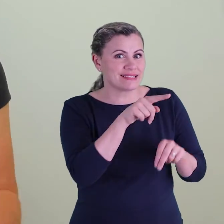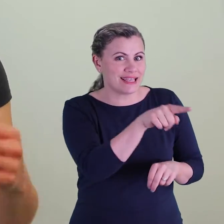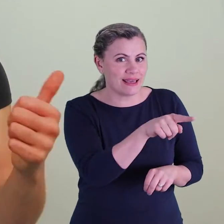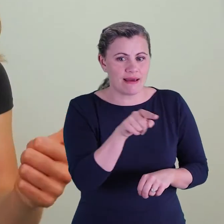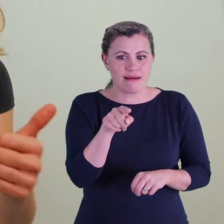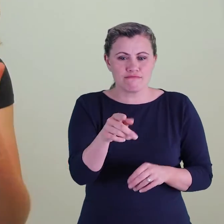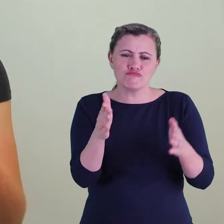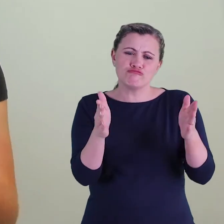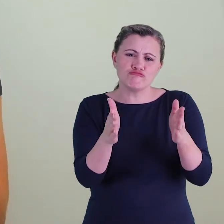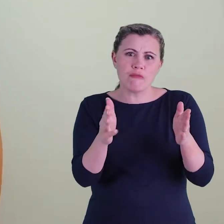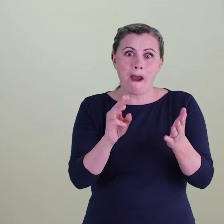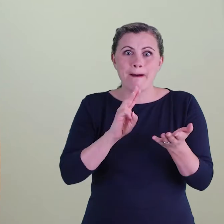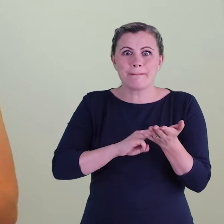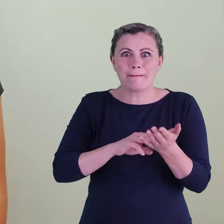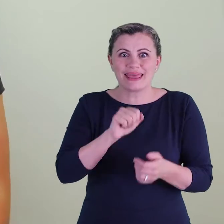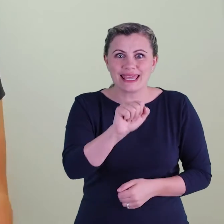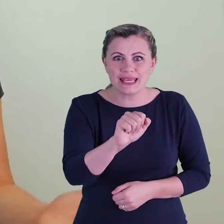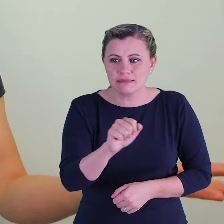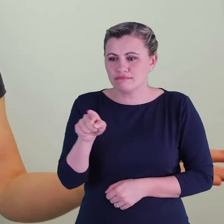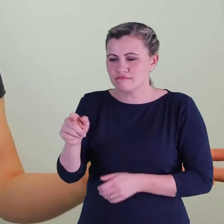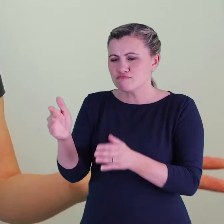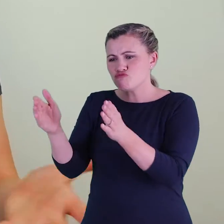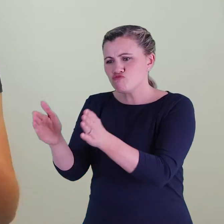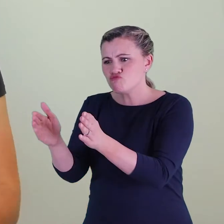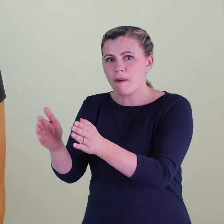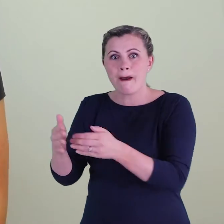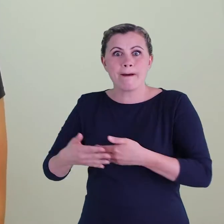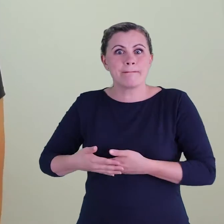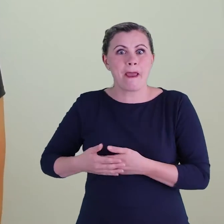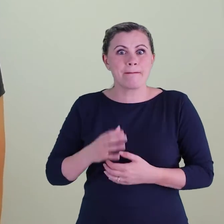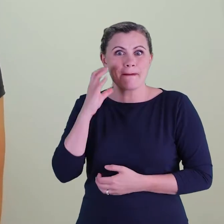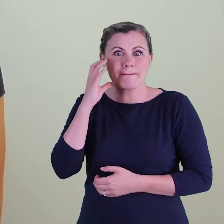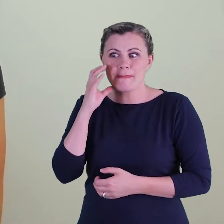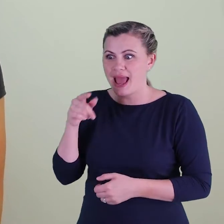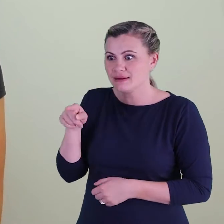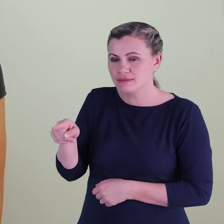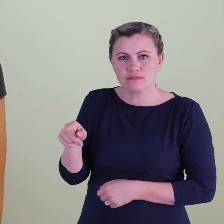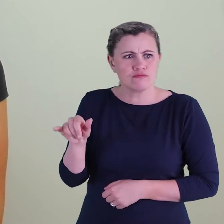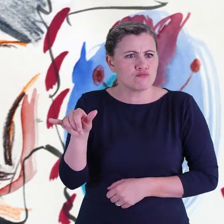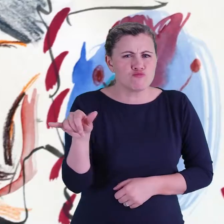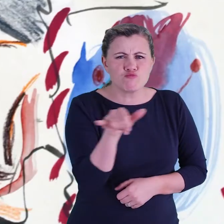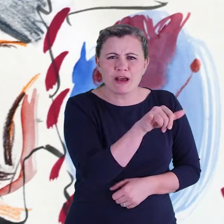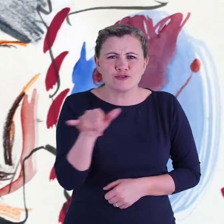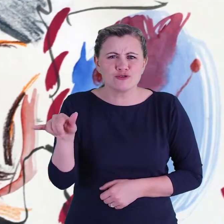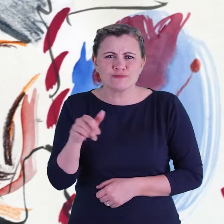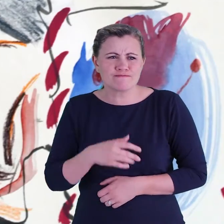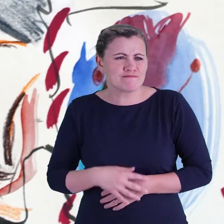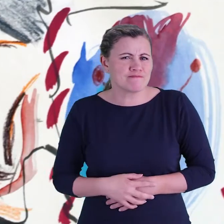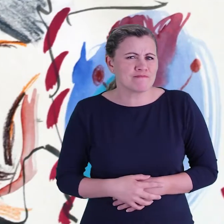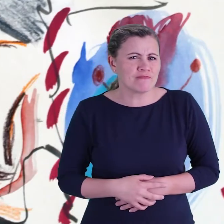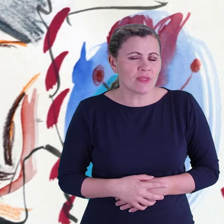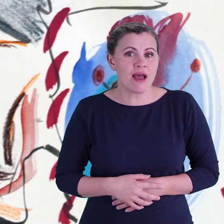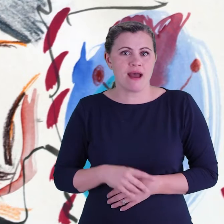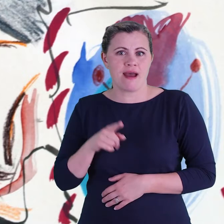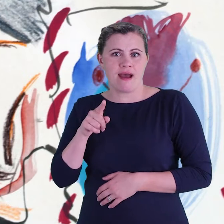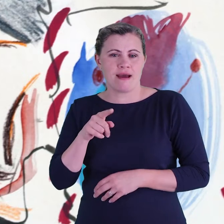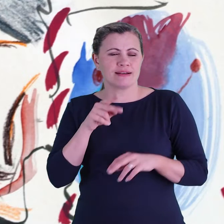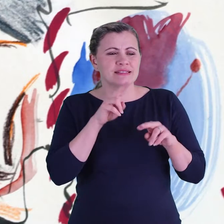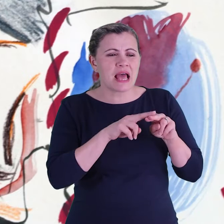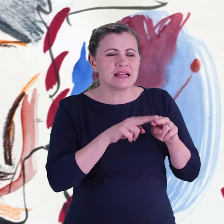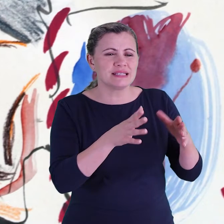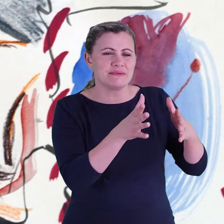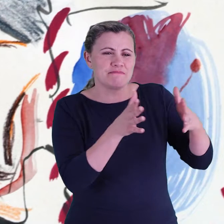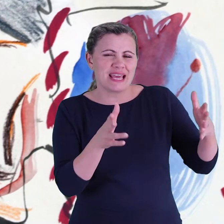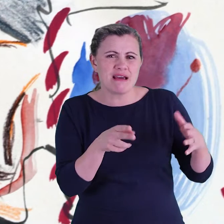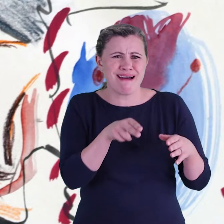rest. Daddy, Mummy, Baby beds. Do you know which was best? Daddy Bear's bed was so big